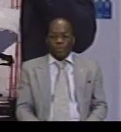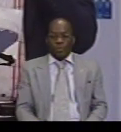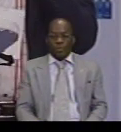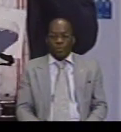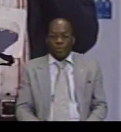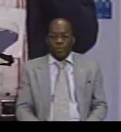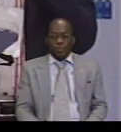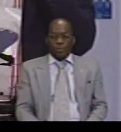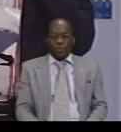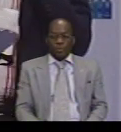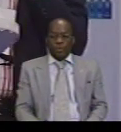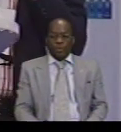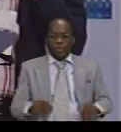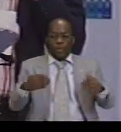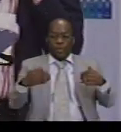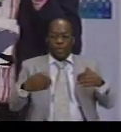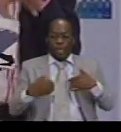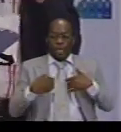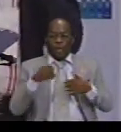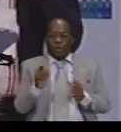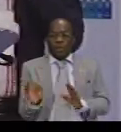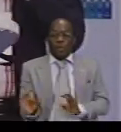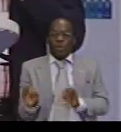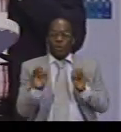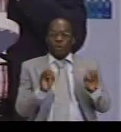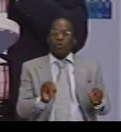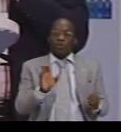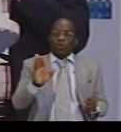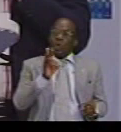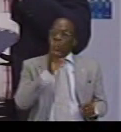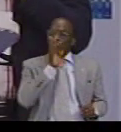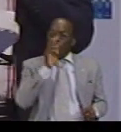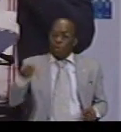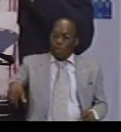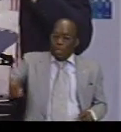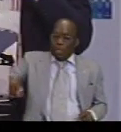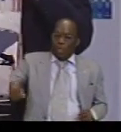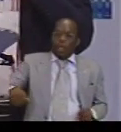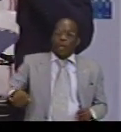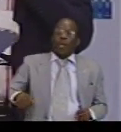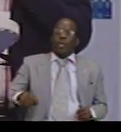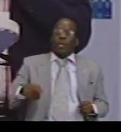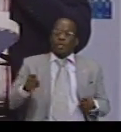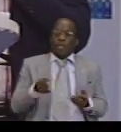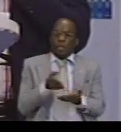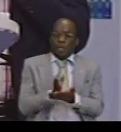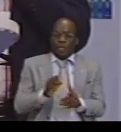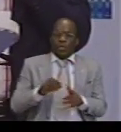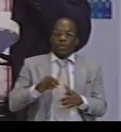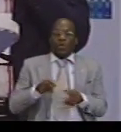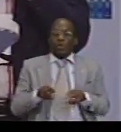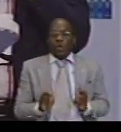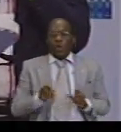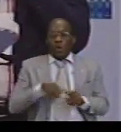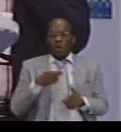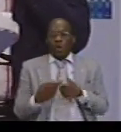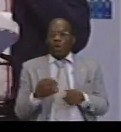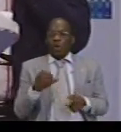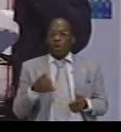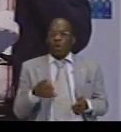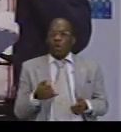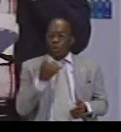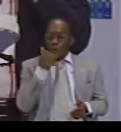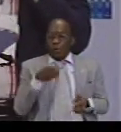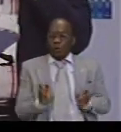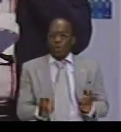Have you put your bucket upside down or right side up? I'm inviting you now to pray,